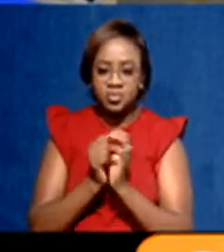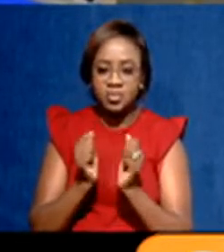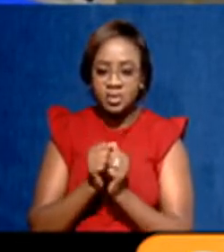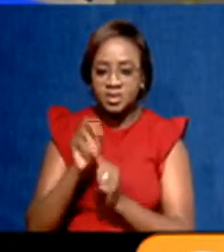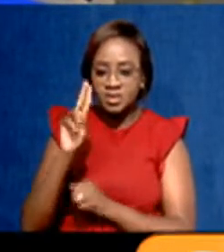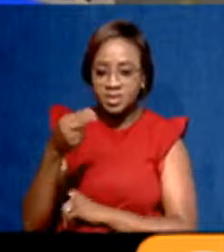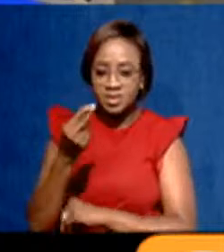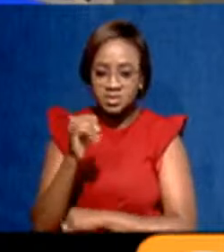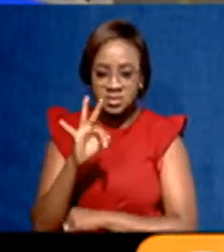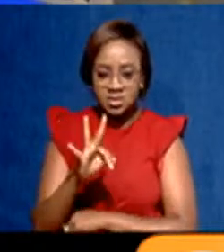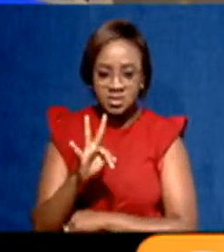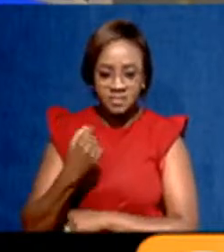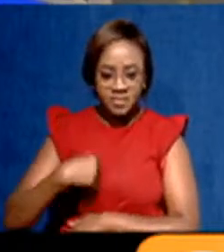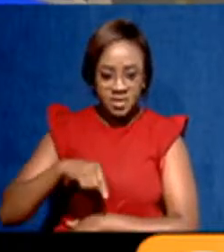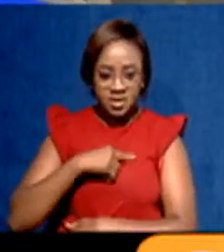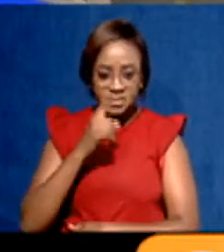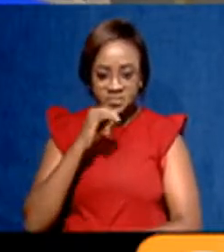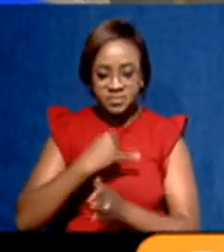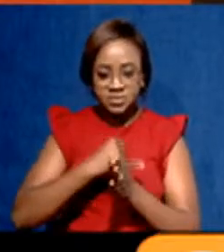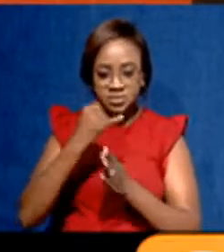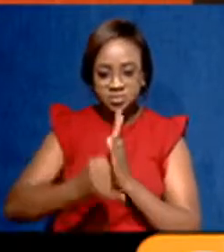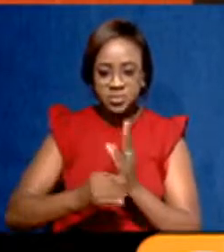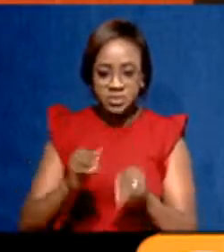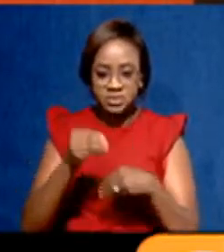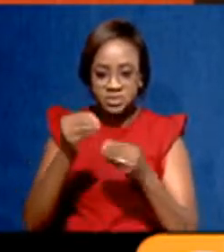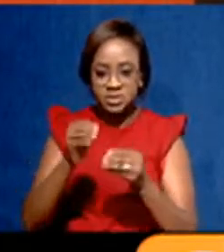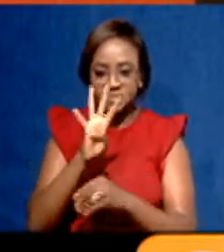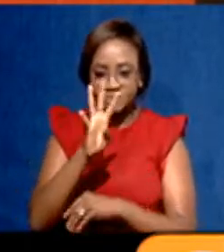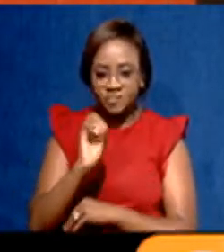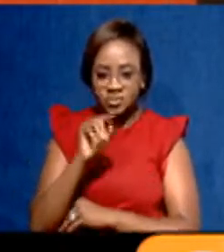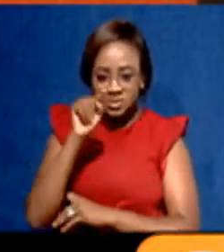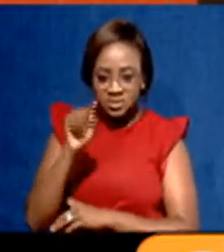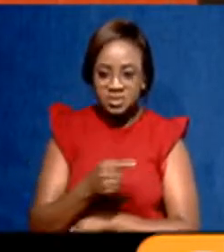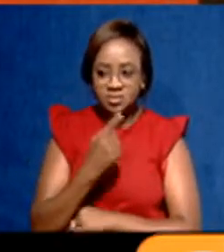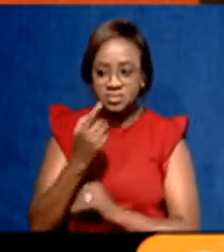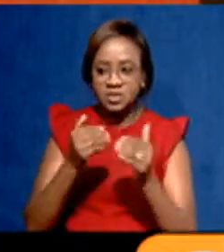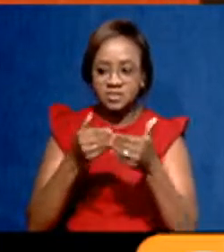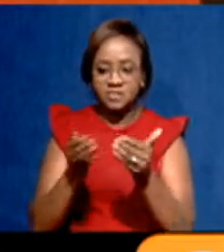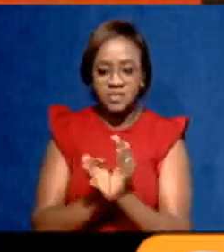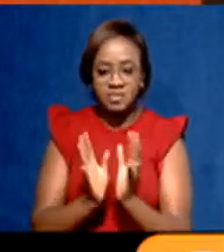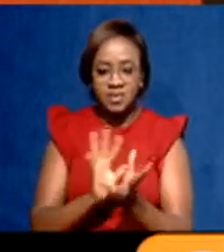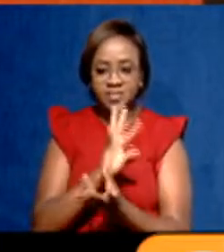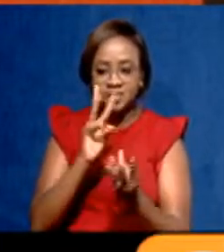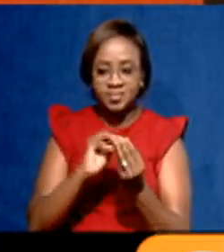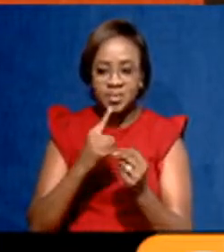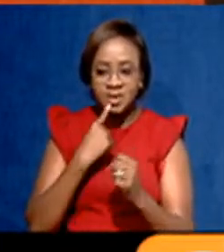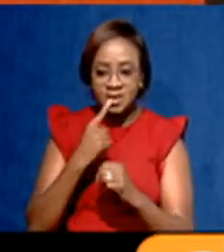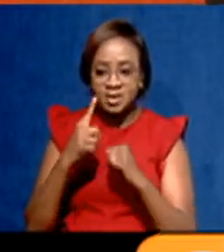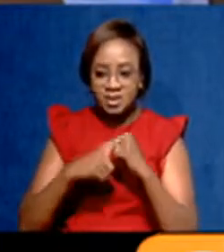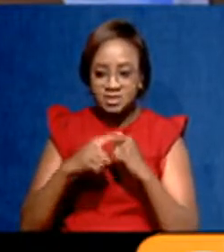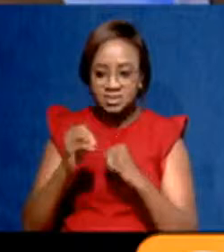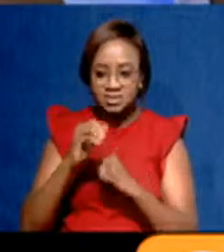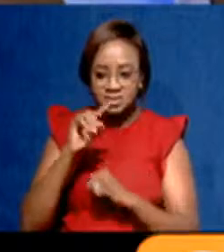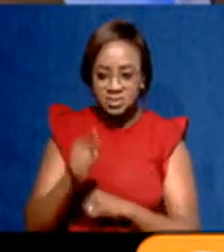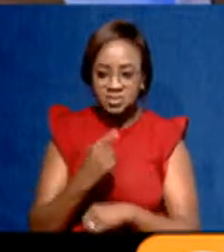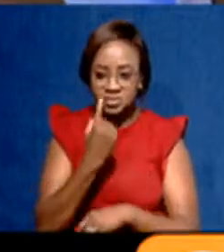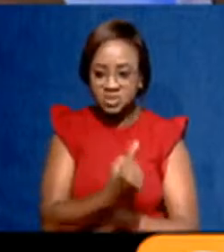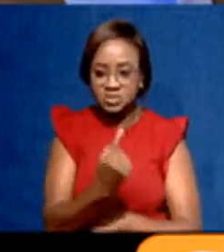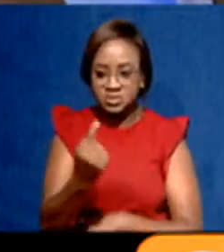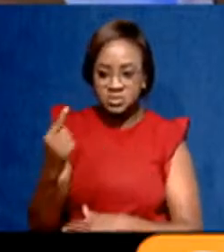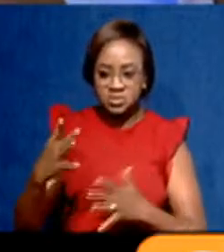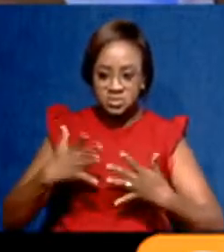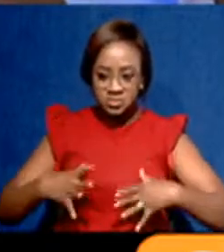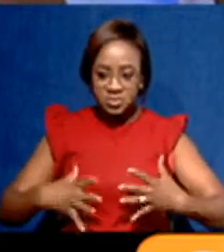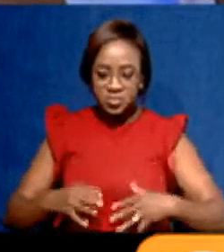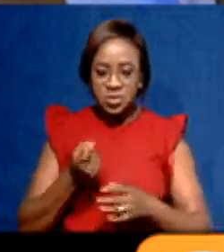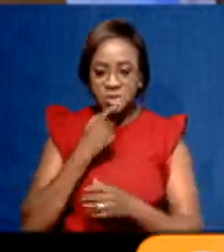have insured 40,000 households, translating to about 160,000 individuals, medical